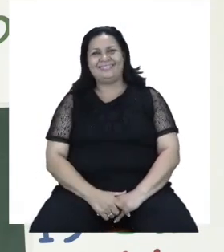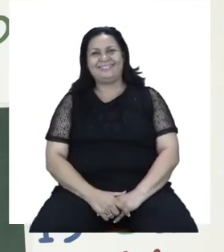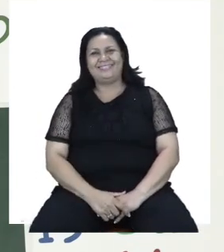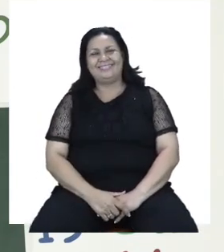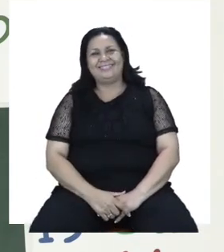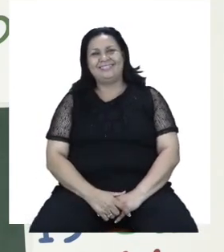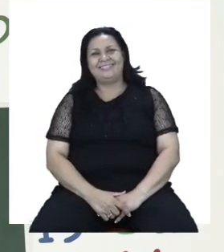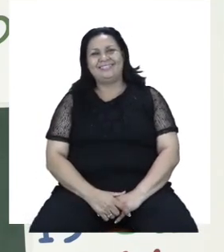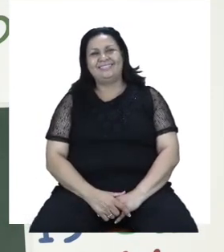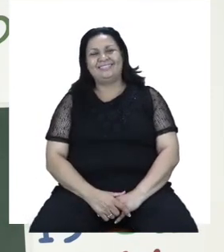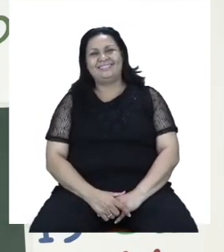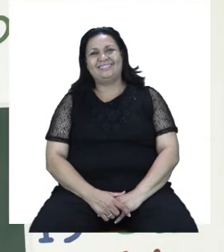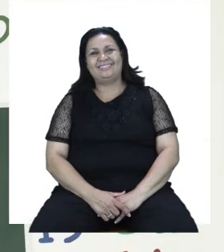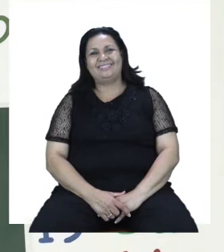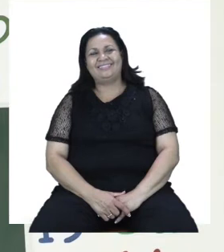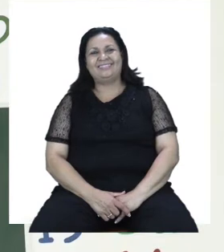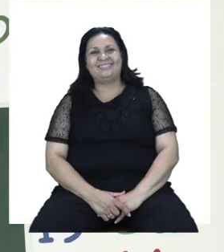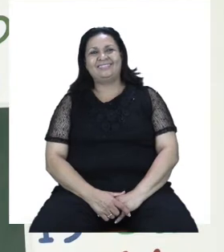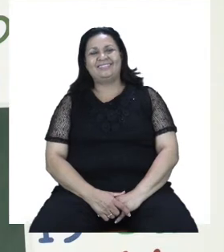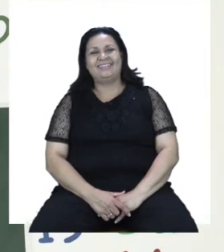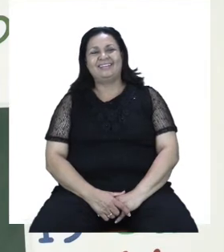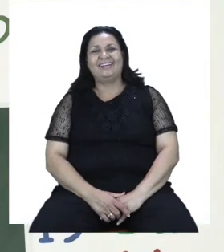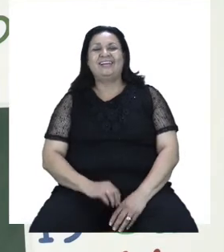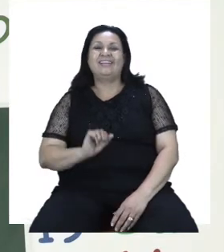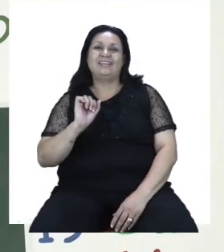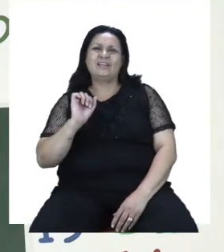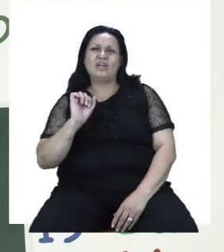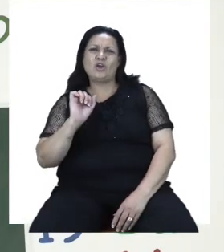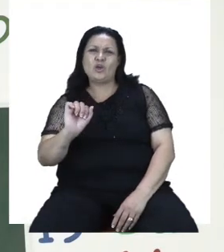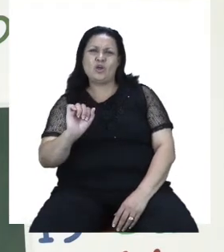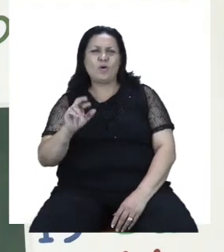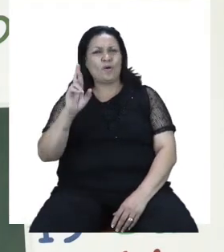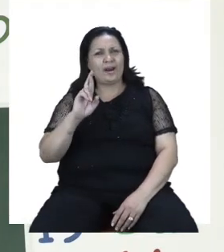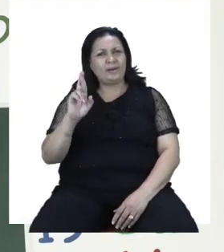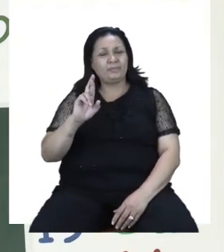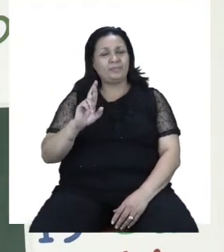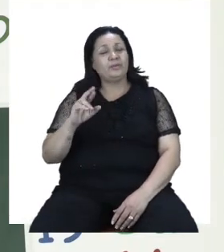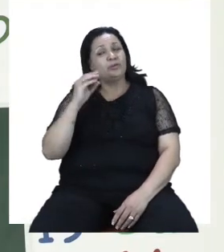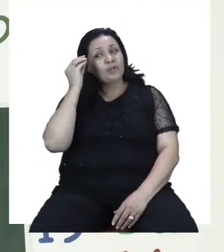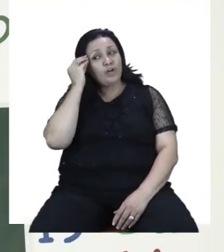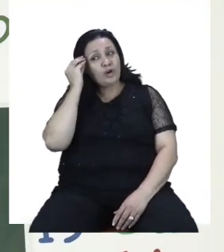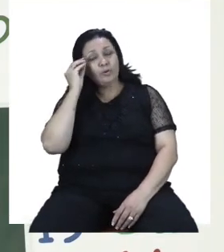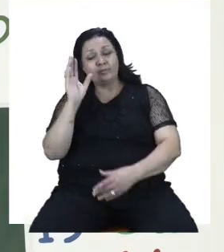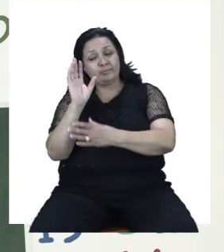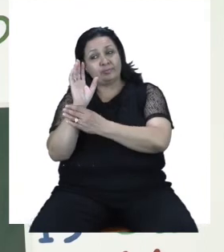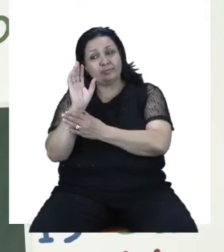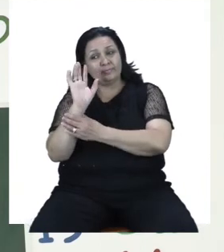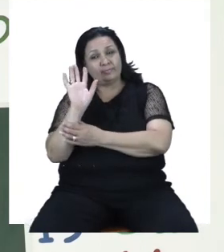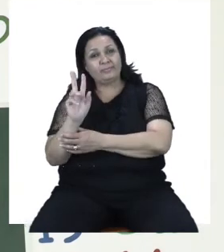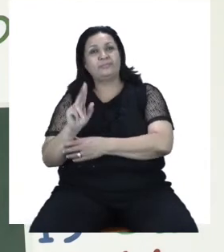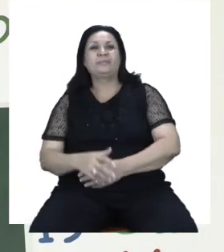And I want you to put something on your right hand so that you remember. It can be anything. I have